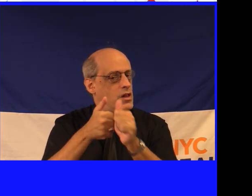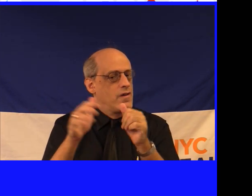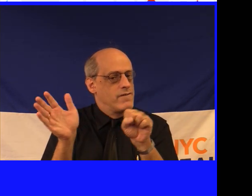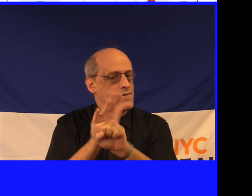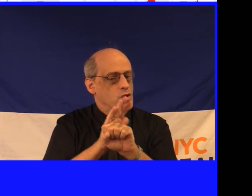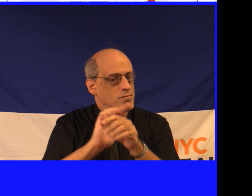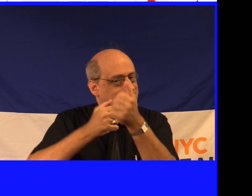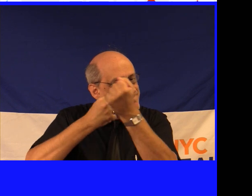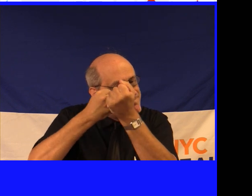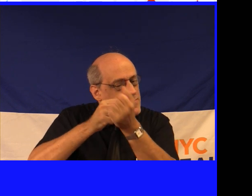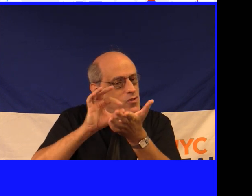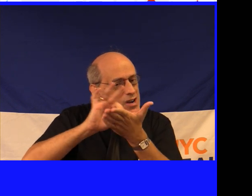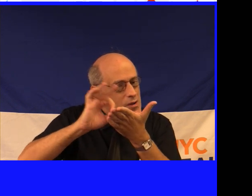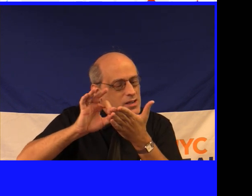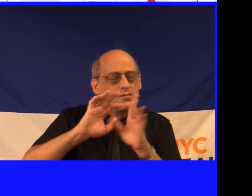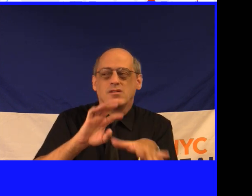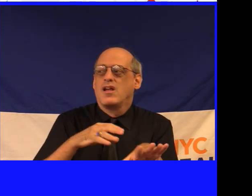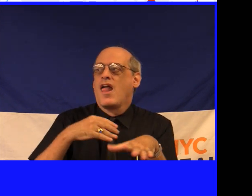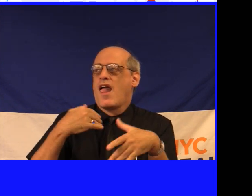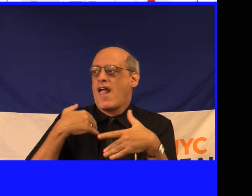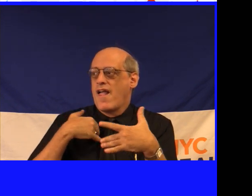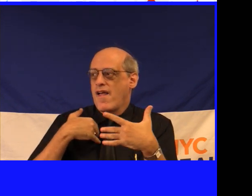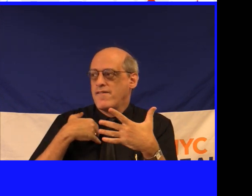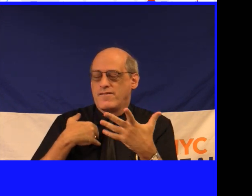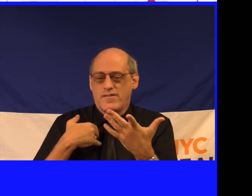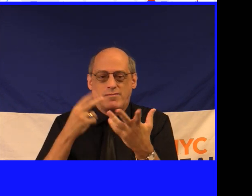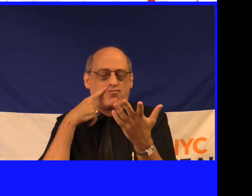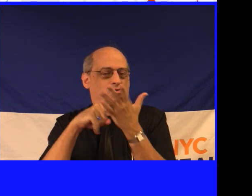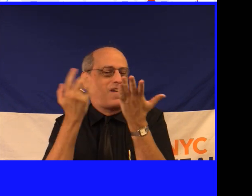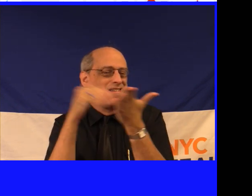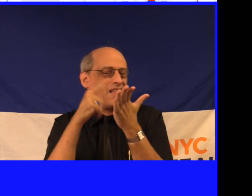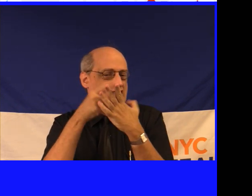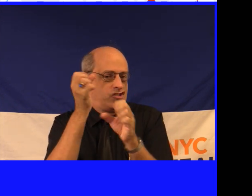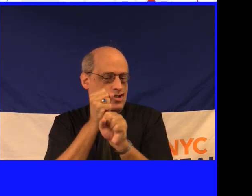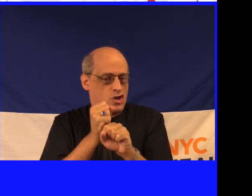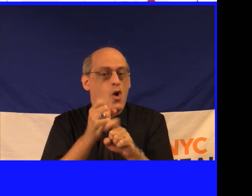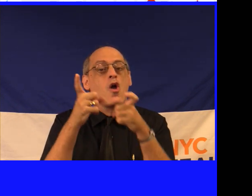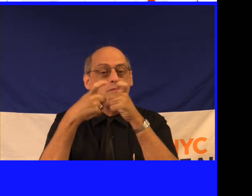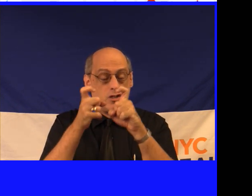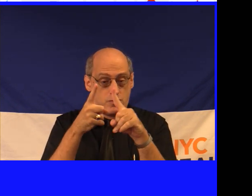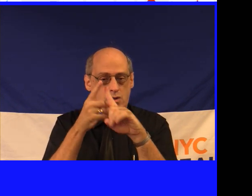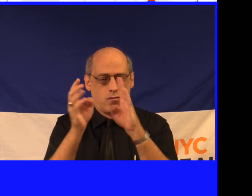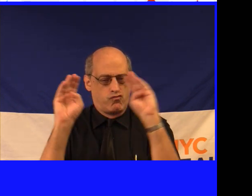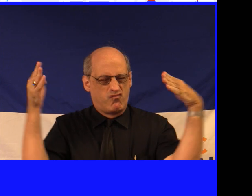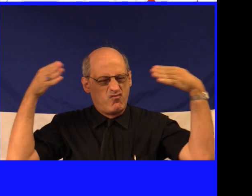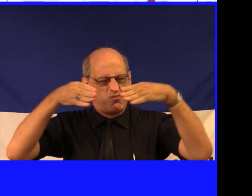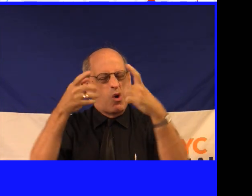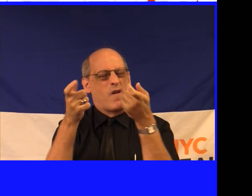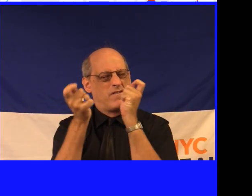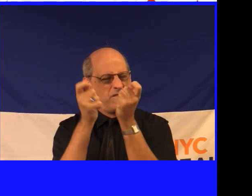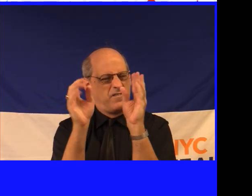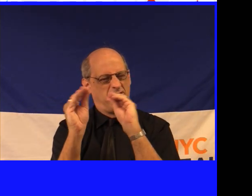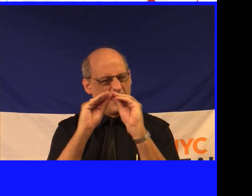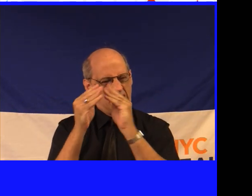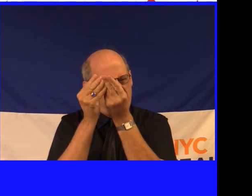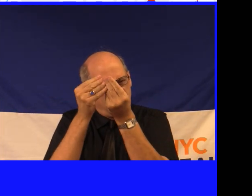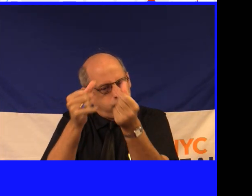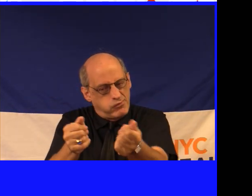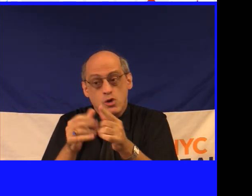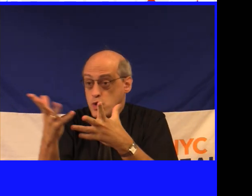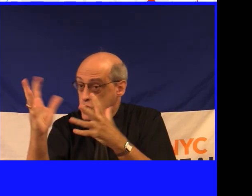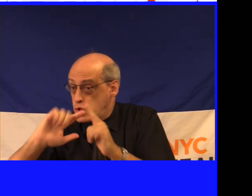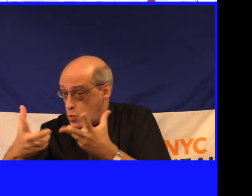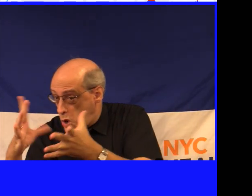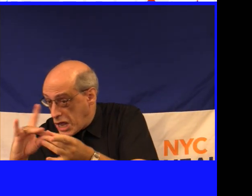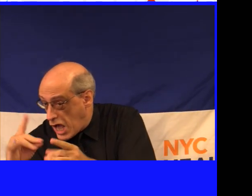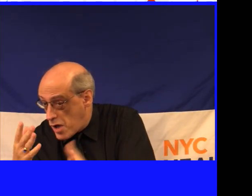accounting. We have this finding again this year. Management is working to correct this. I don't know if management wants to comment